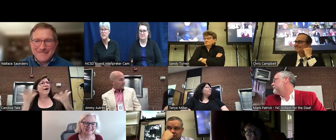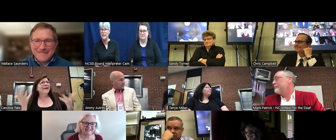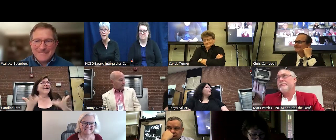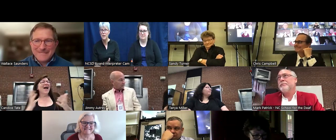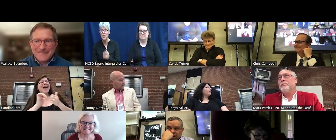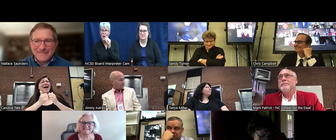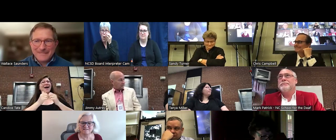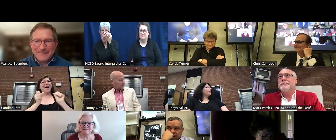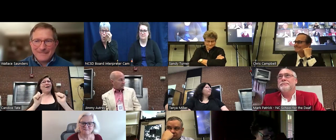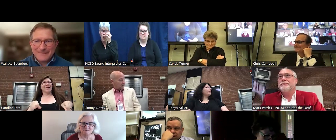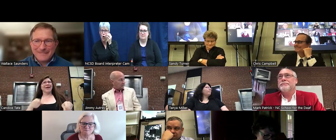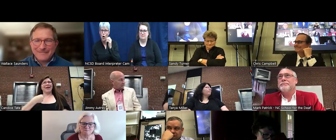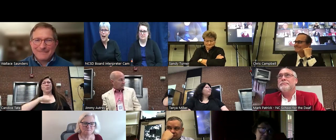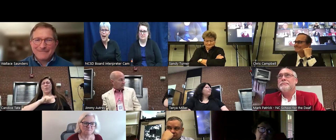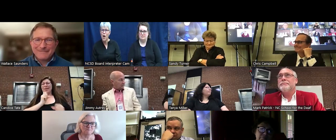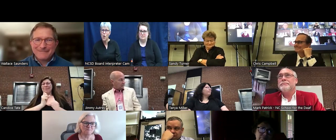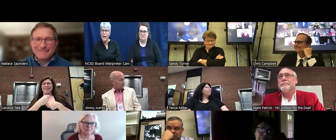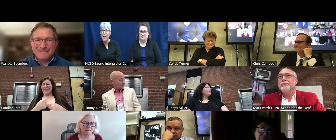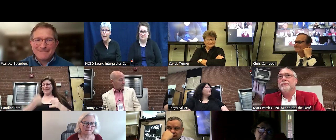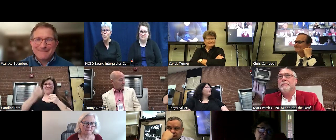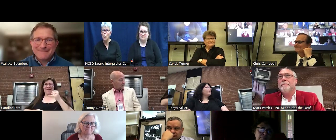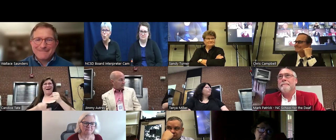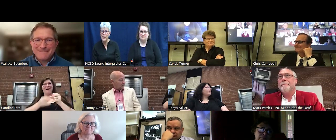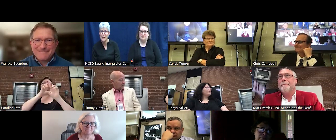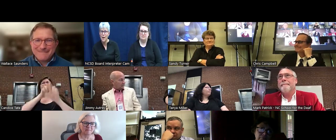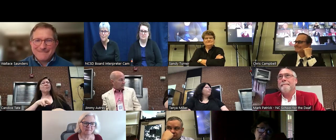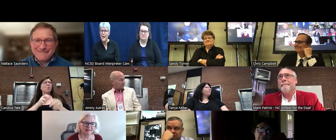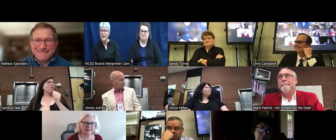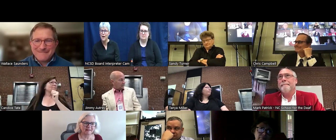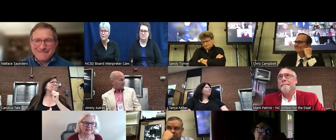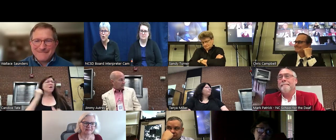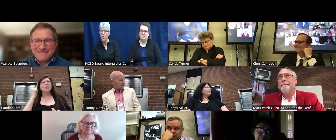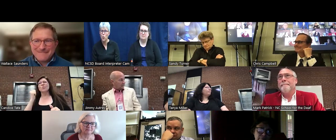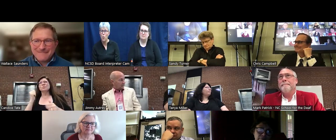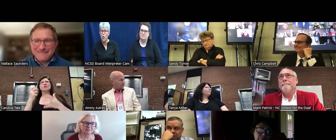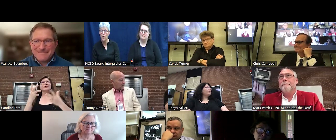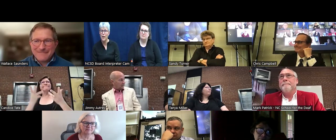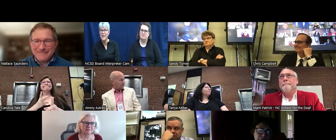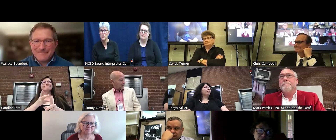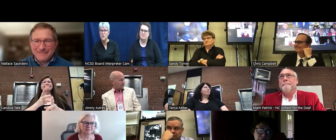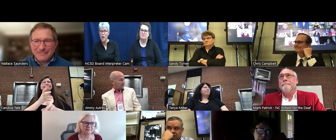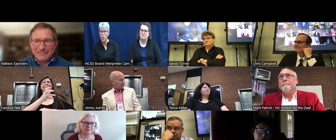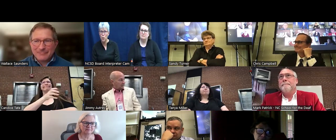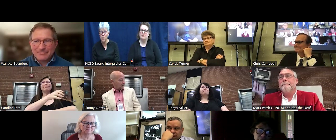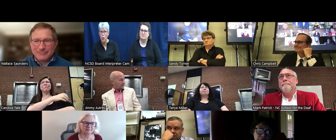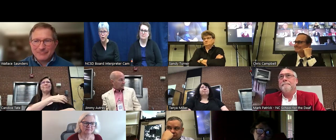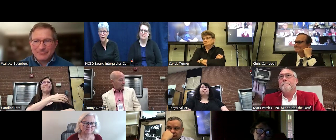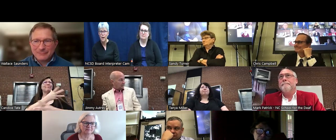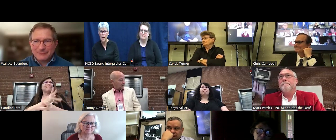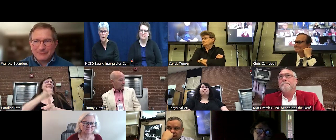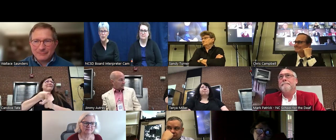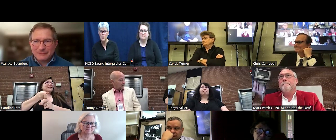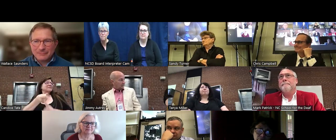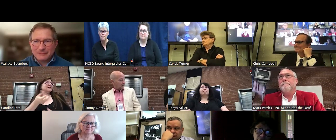just given? Or how can we make this final report,